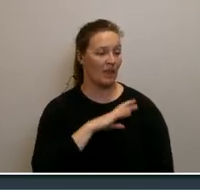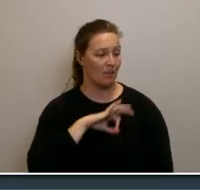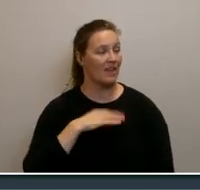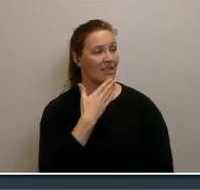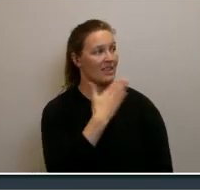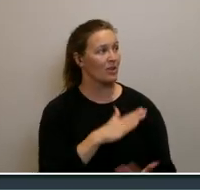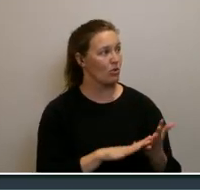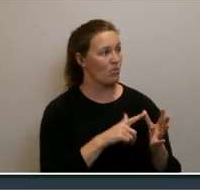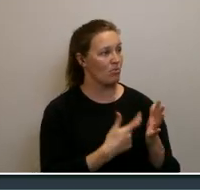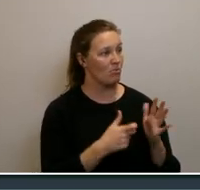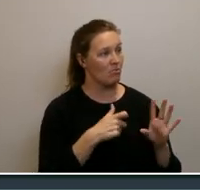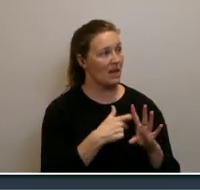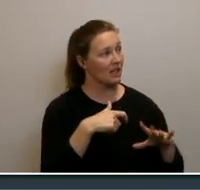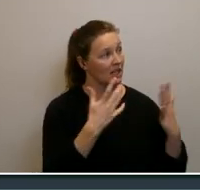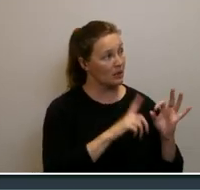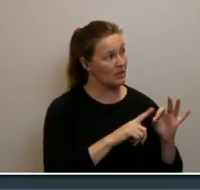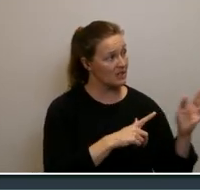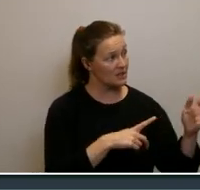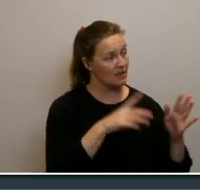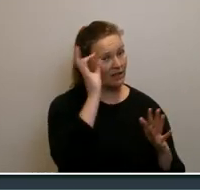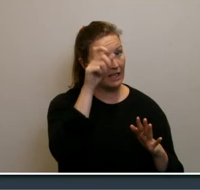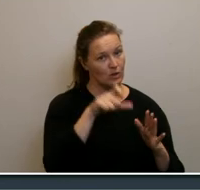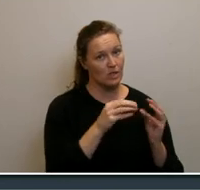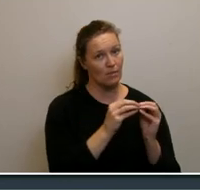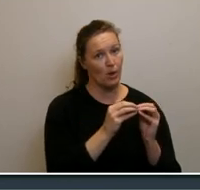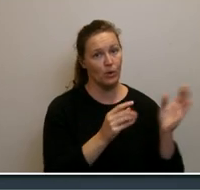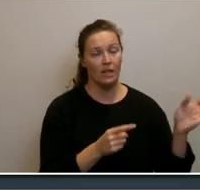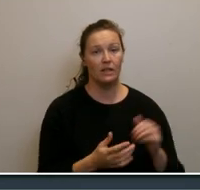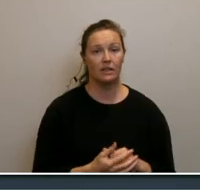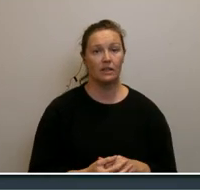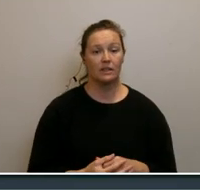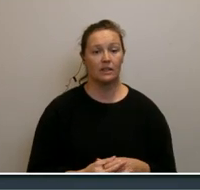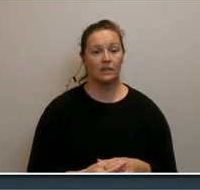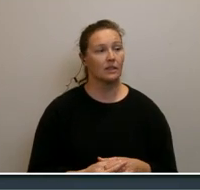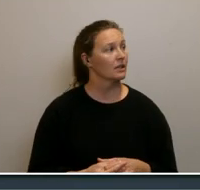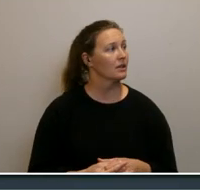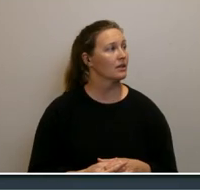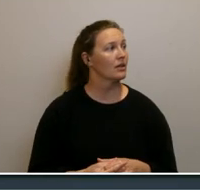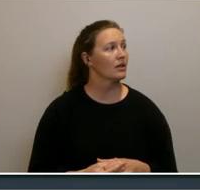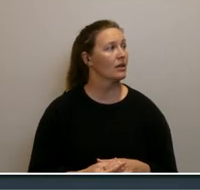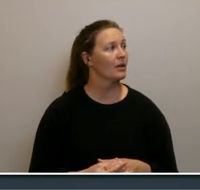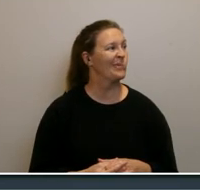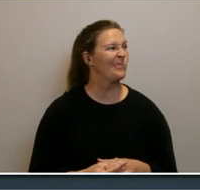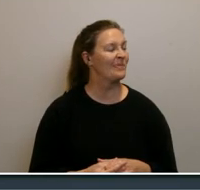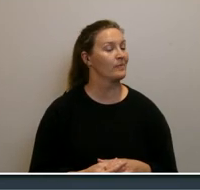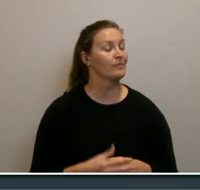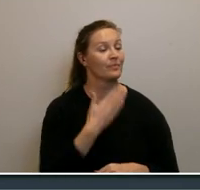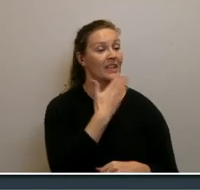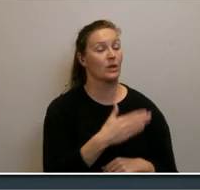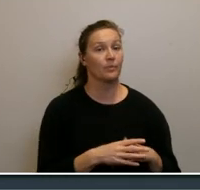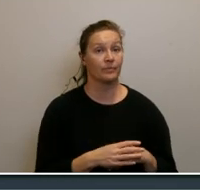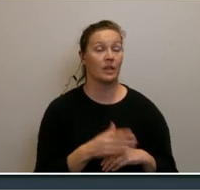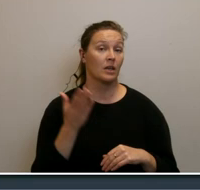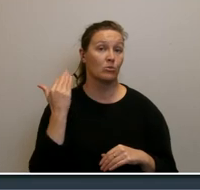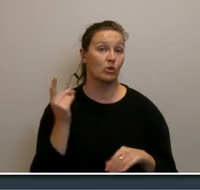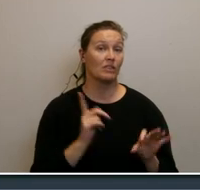Thank you, Mark. I'll open up for any questions. Councillor Bogue. Kia ora, Mark. Thank you. Thank the Pilot City Trust. In previous